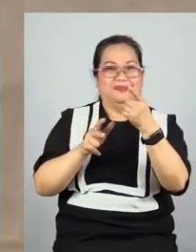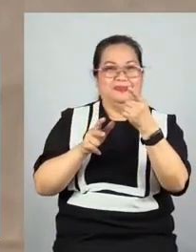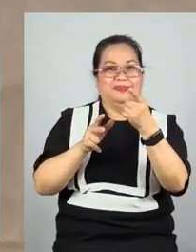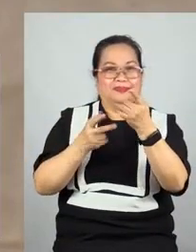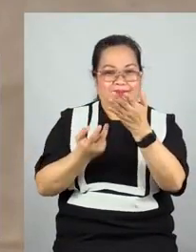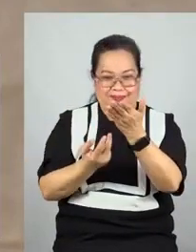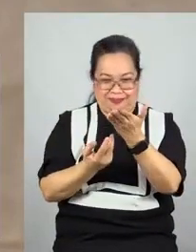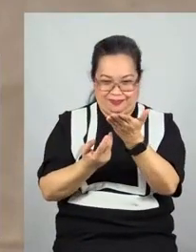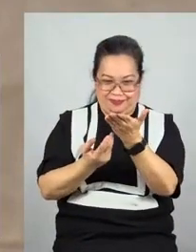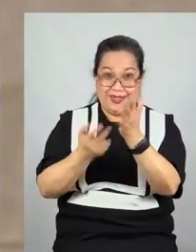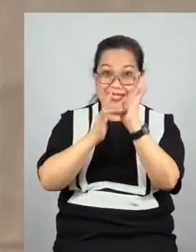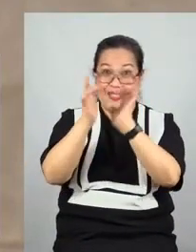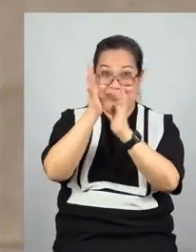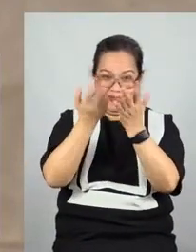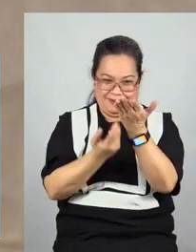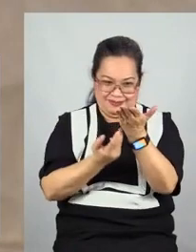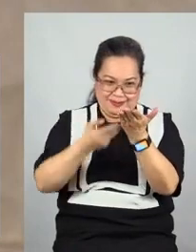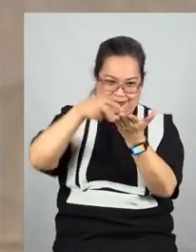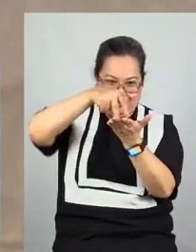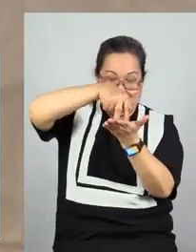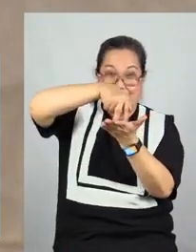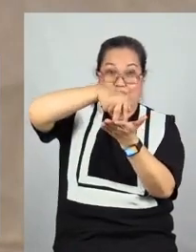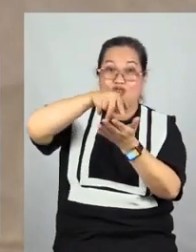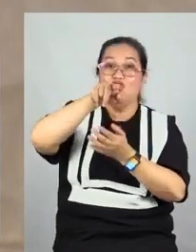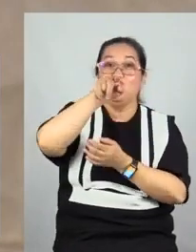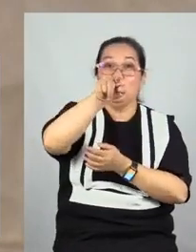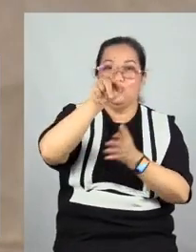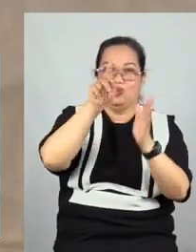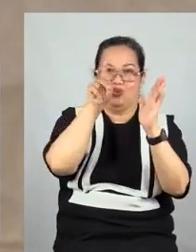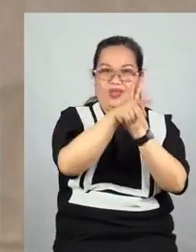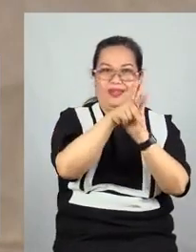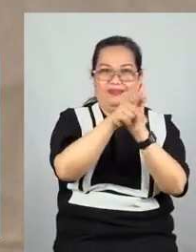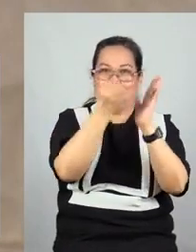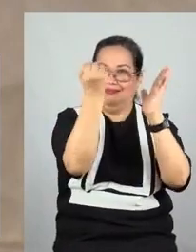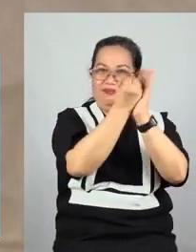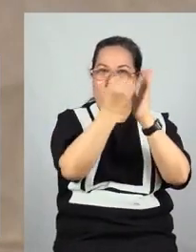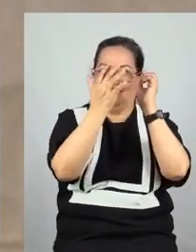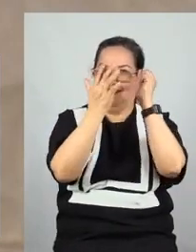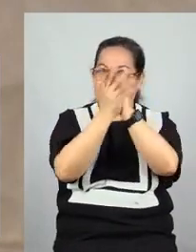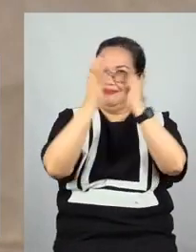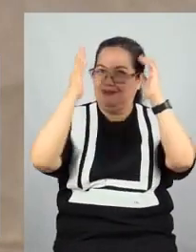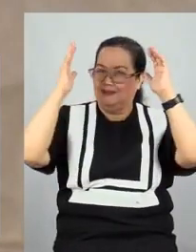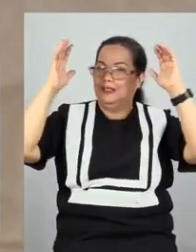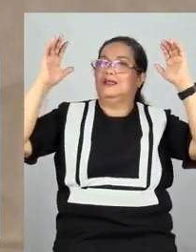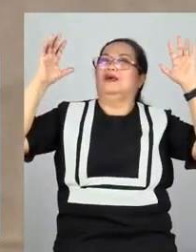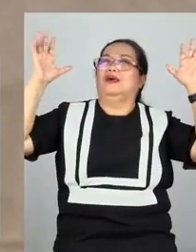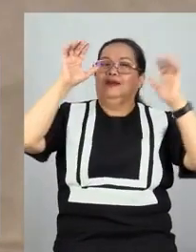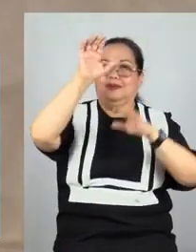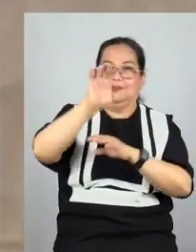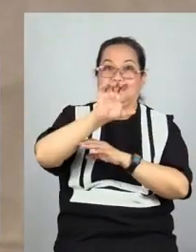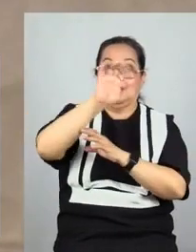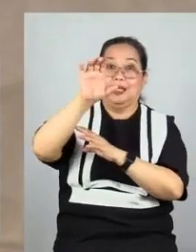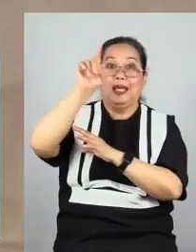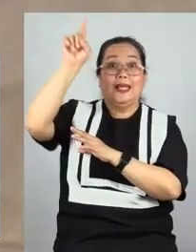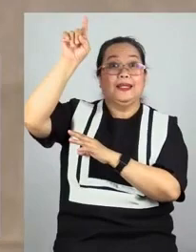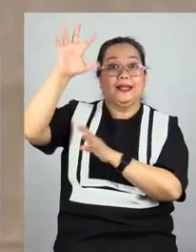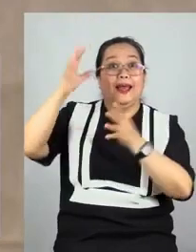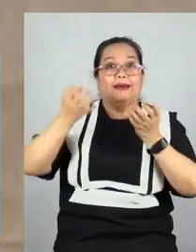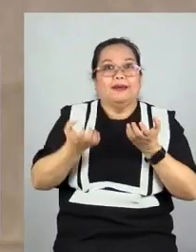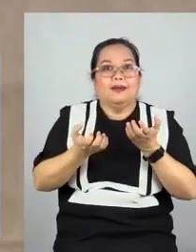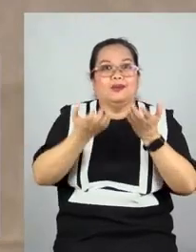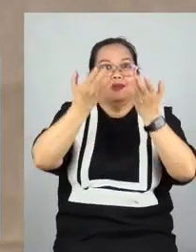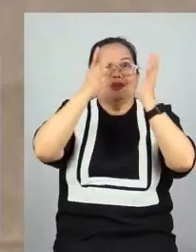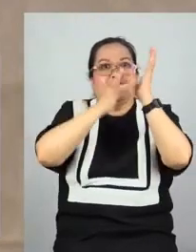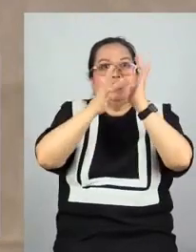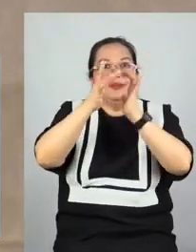raised Jesus, whom you killed by hanging him on a tree. God exalted him at